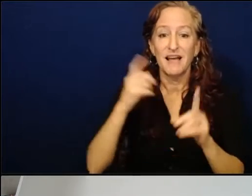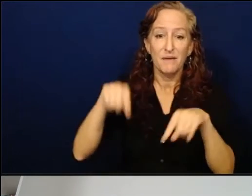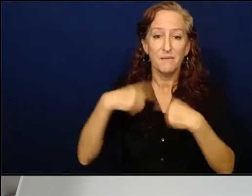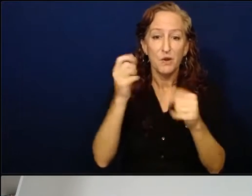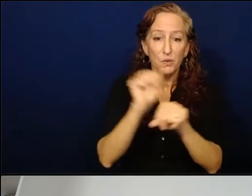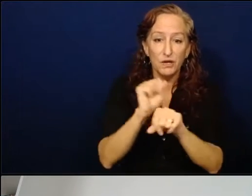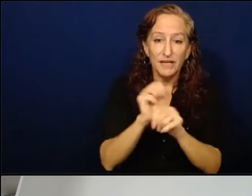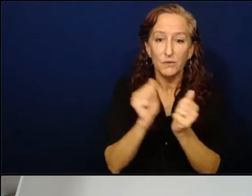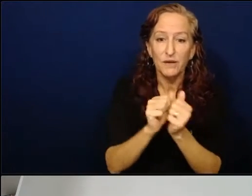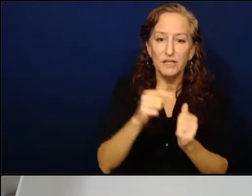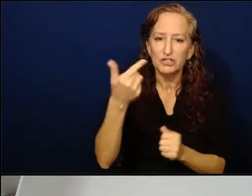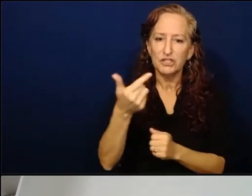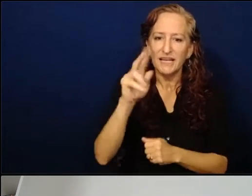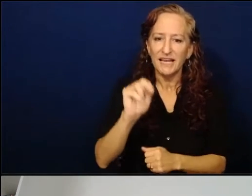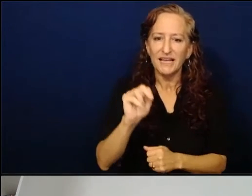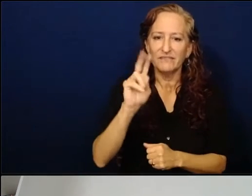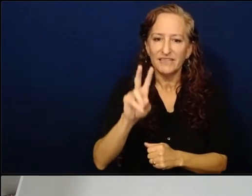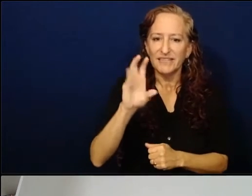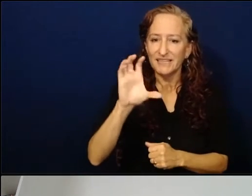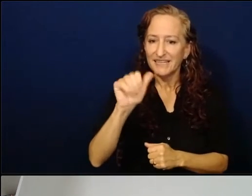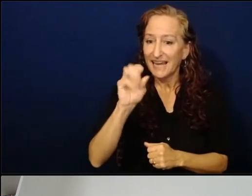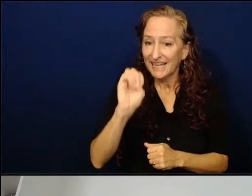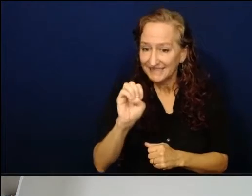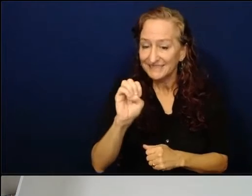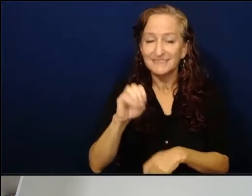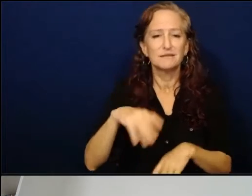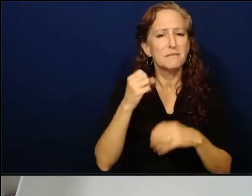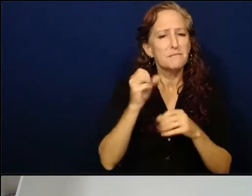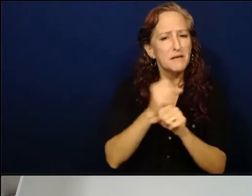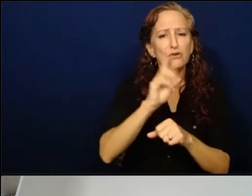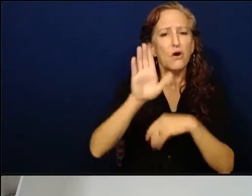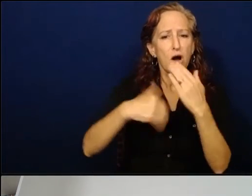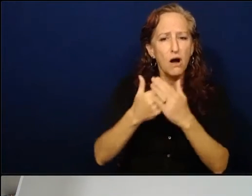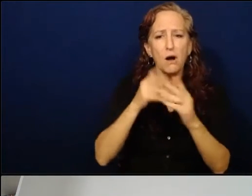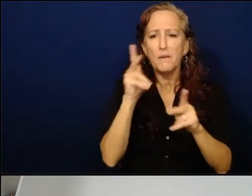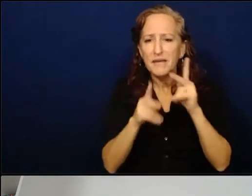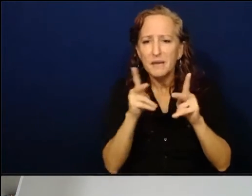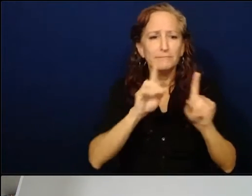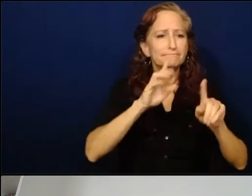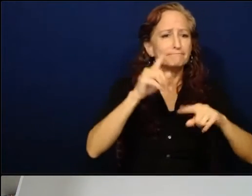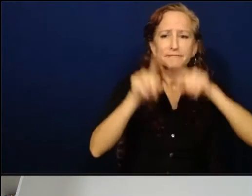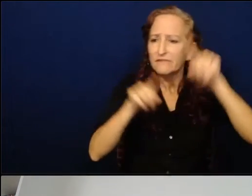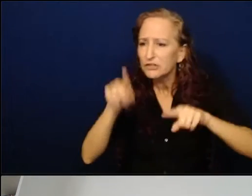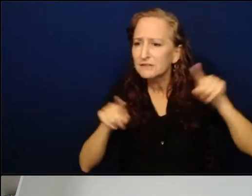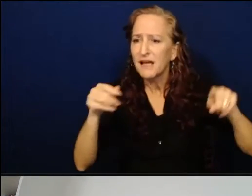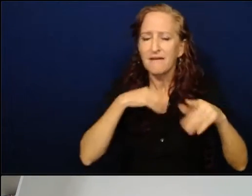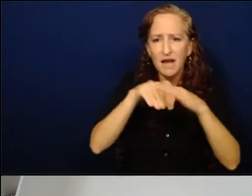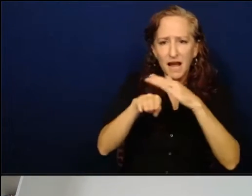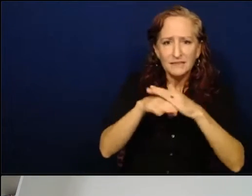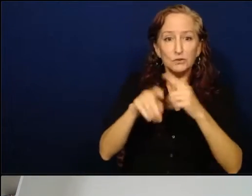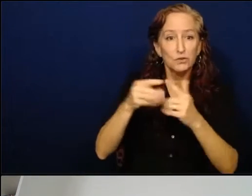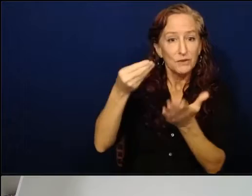Steve Case, is to ensure that founders from all walks of life can really participate and have equal access into the networks and the capital that can enable